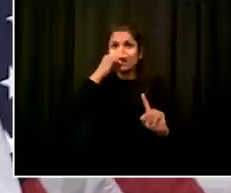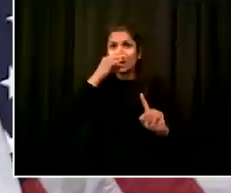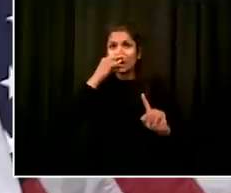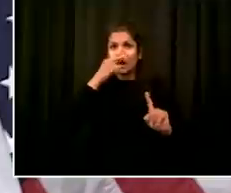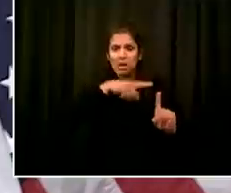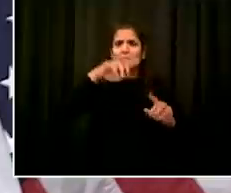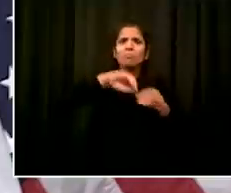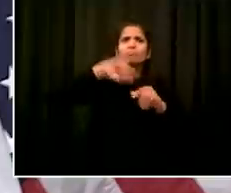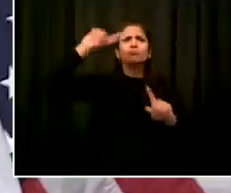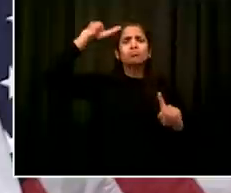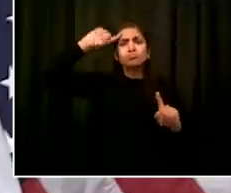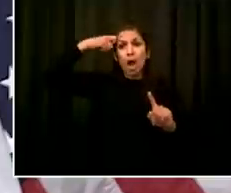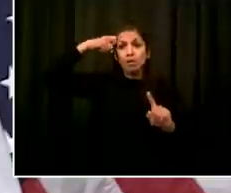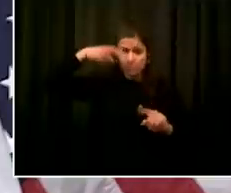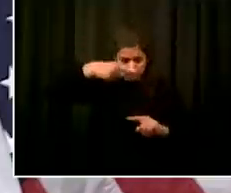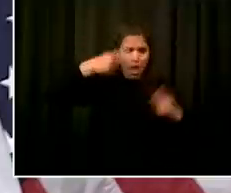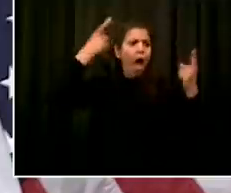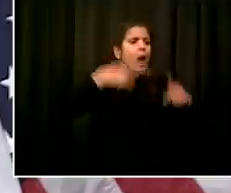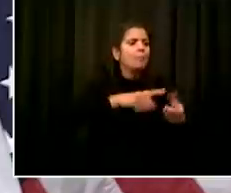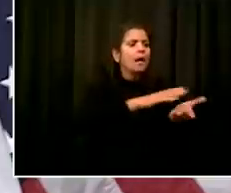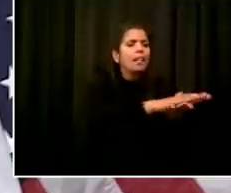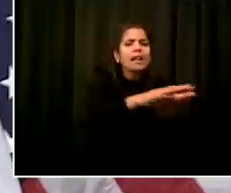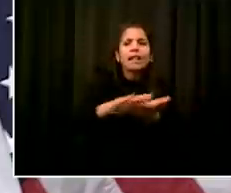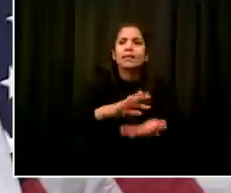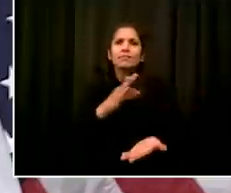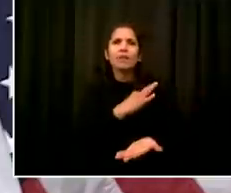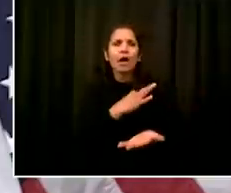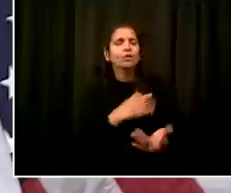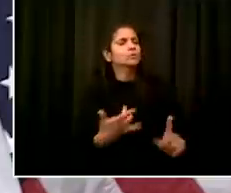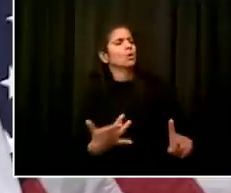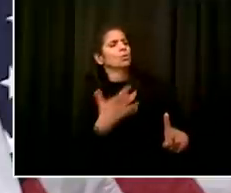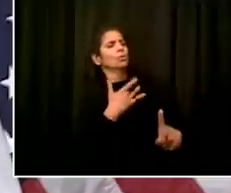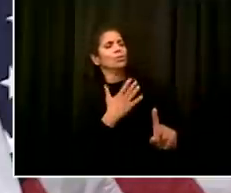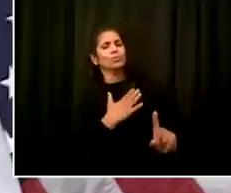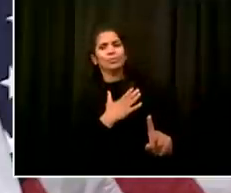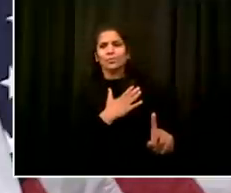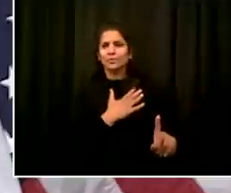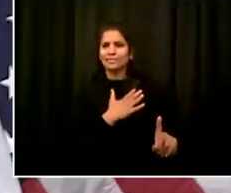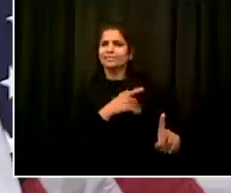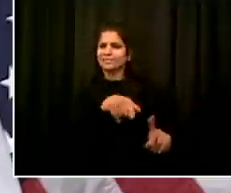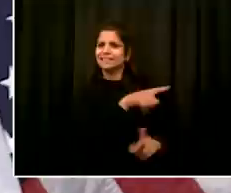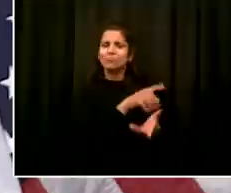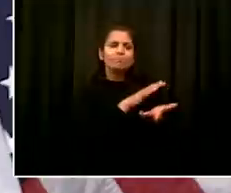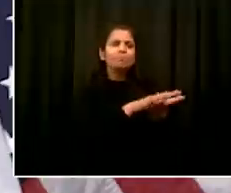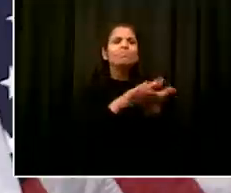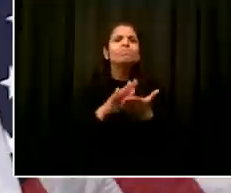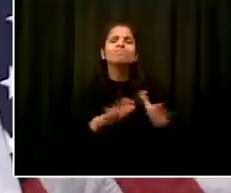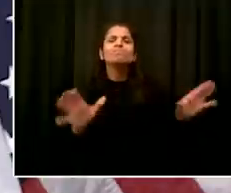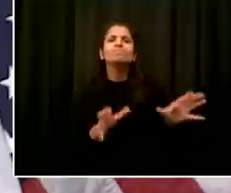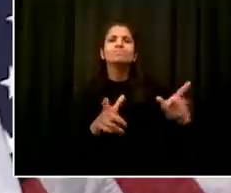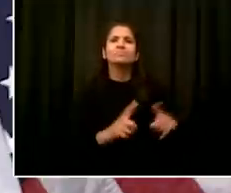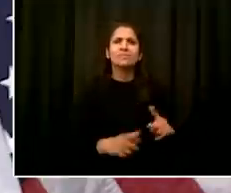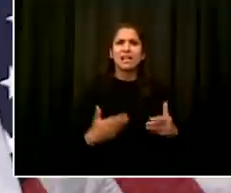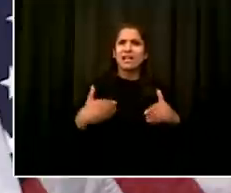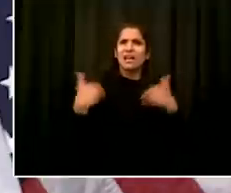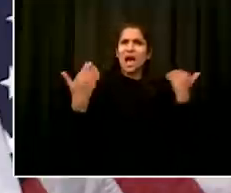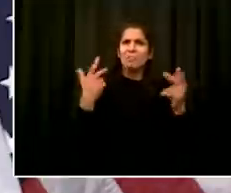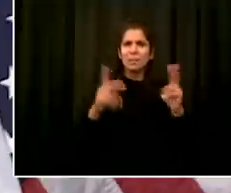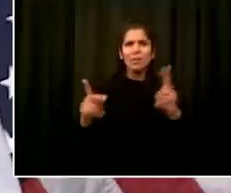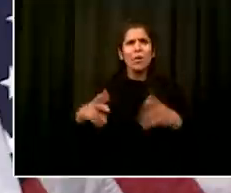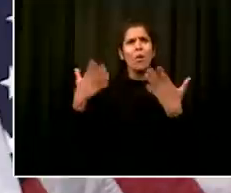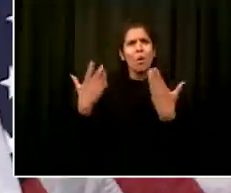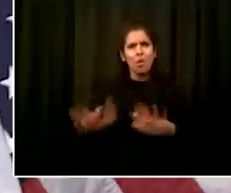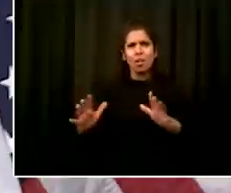people who are a hope, who already are showing such responsibility, such ownership of their communities, we need to foster that and support